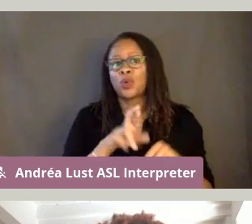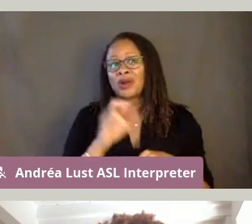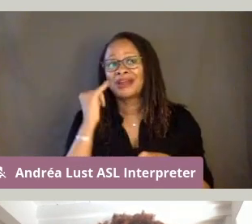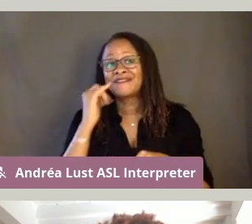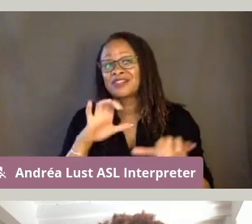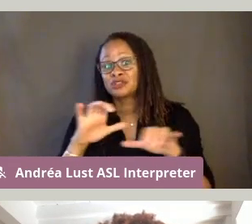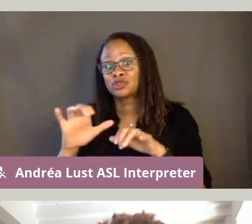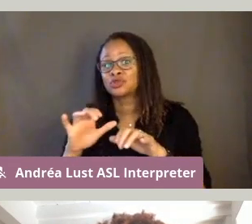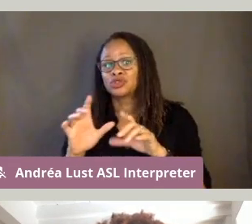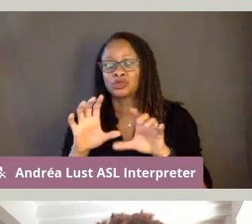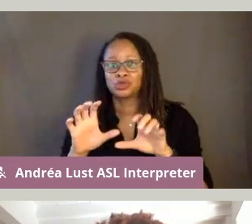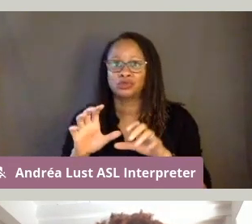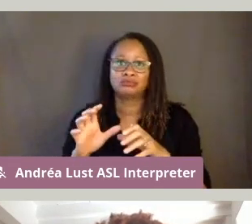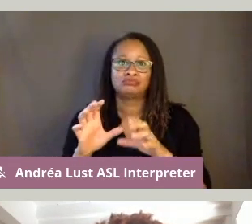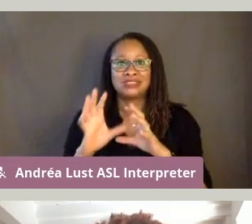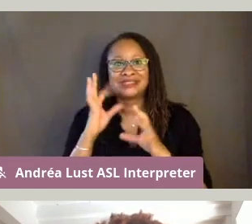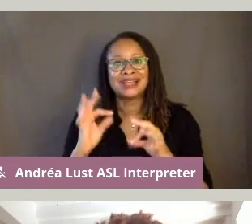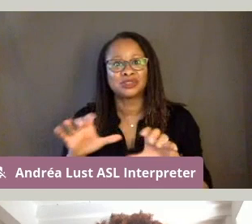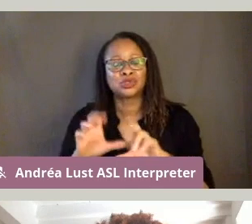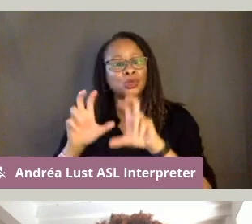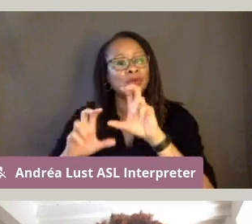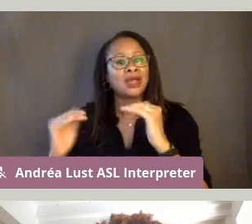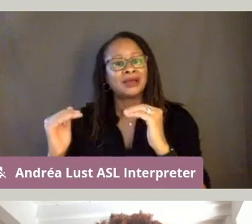they are choosing to do,